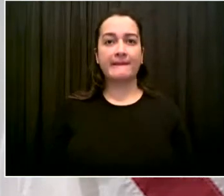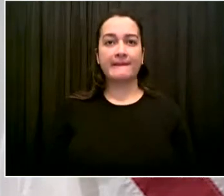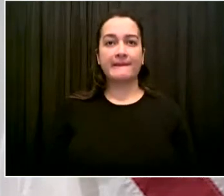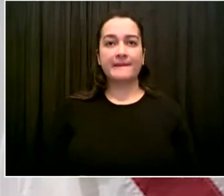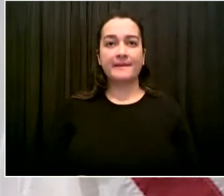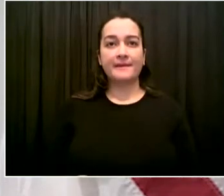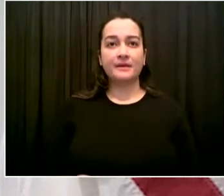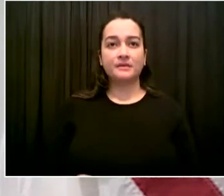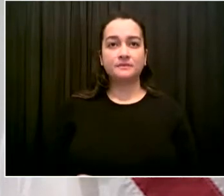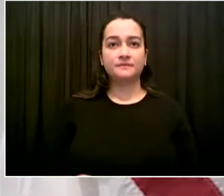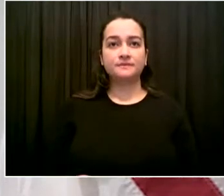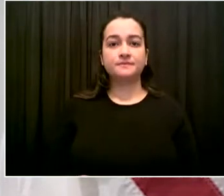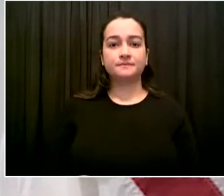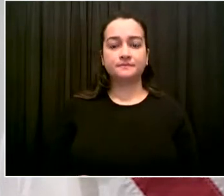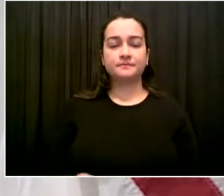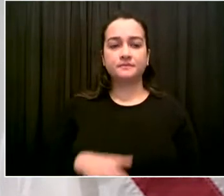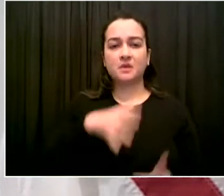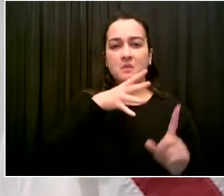ready? Yeah.